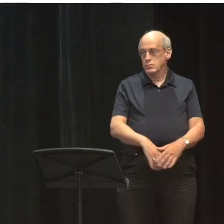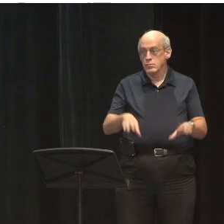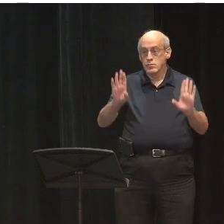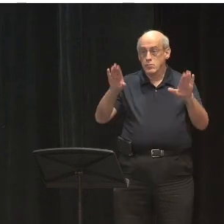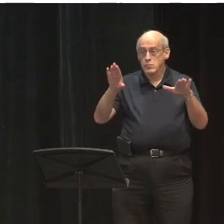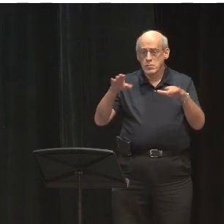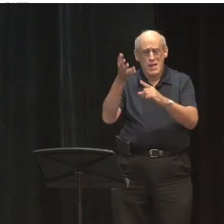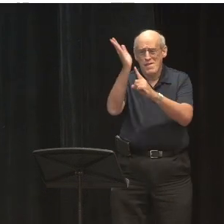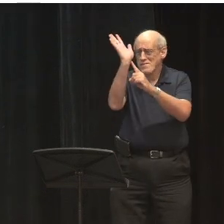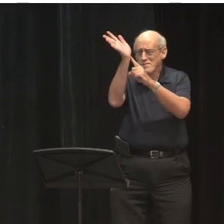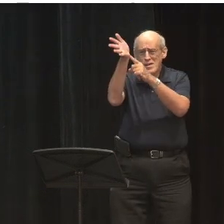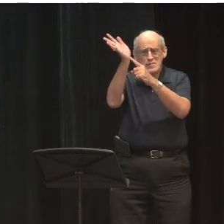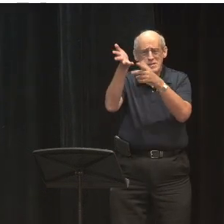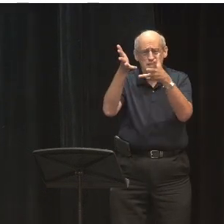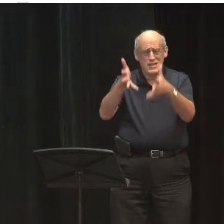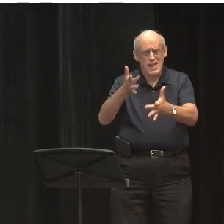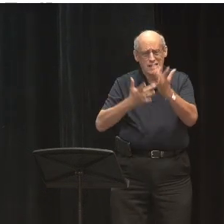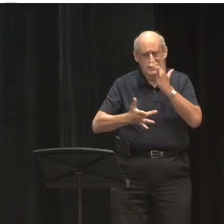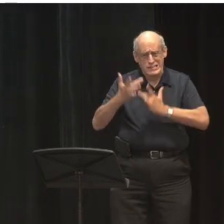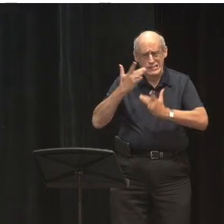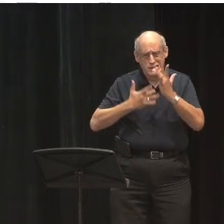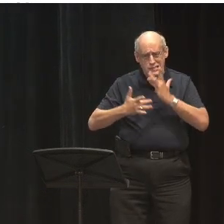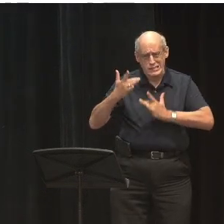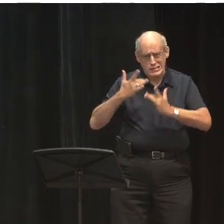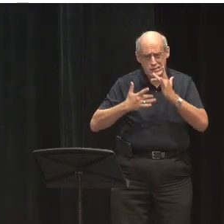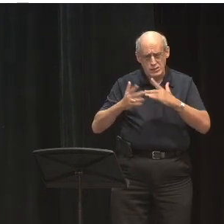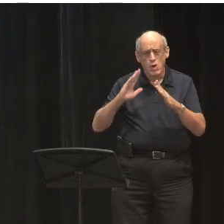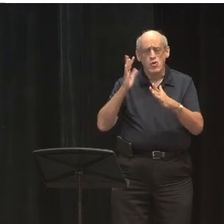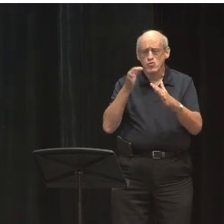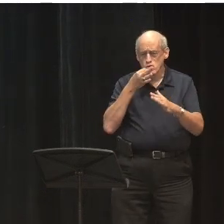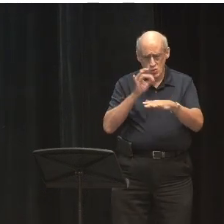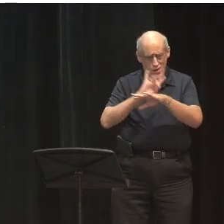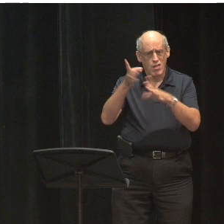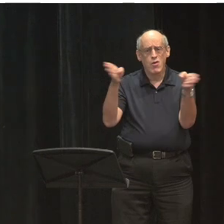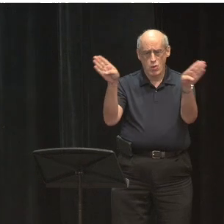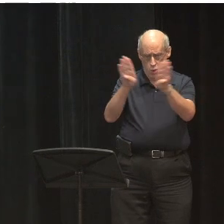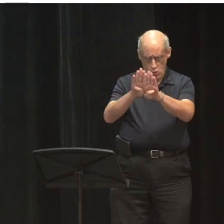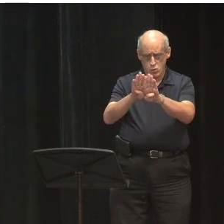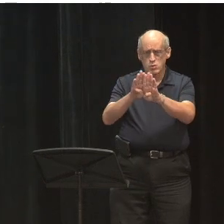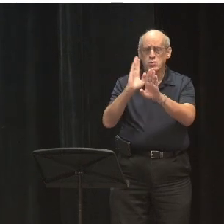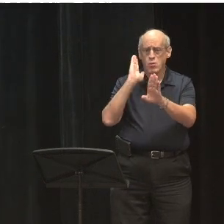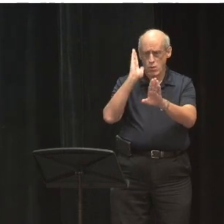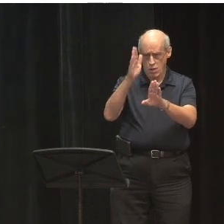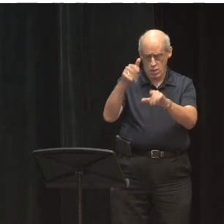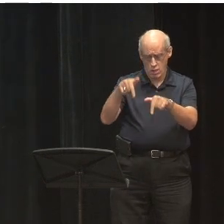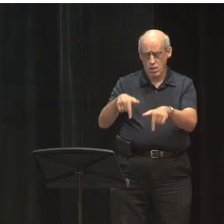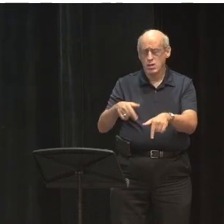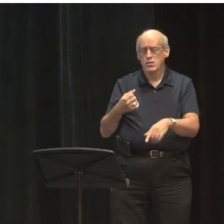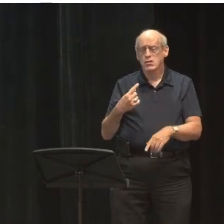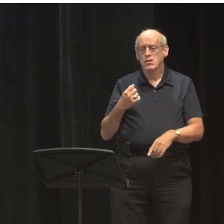So we have about 5 minutes left until 8 o'clock when we'll close this portion, this public